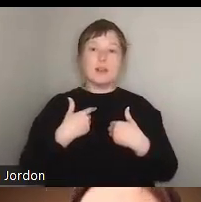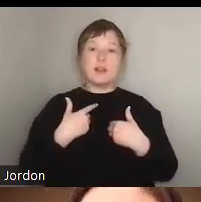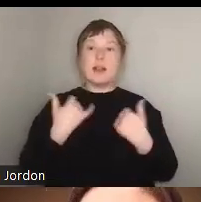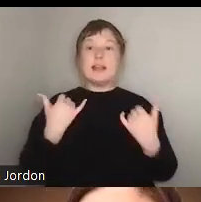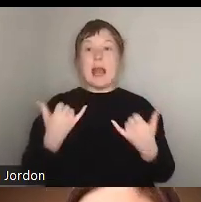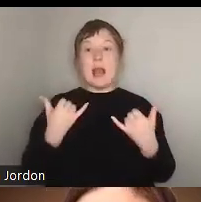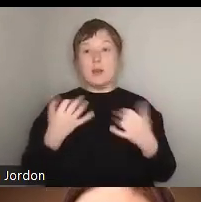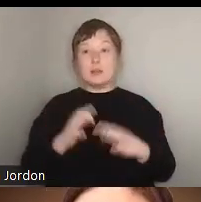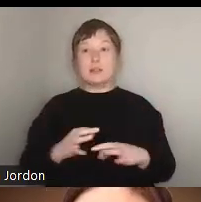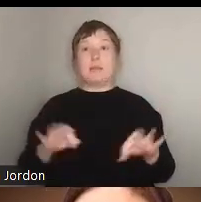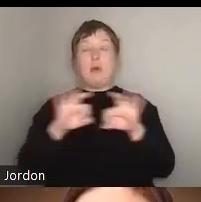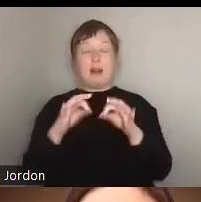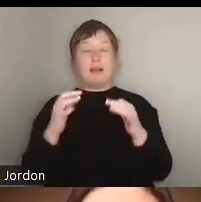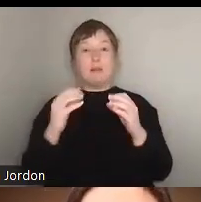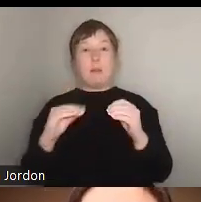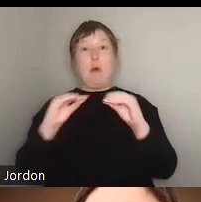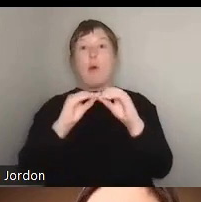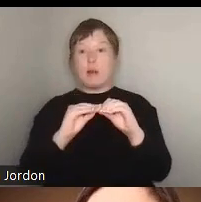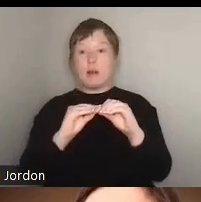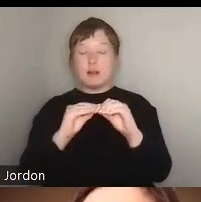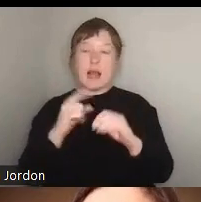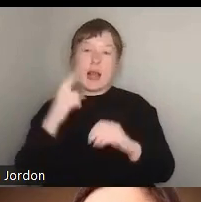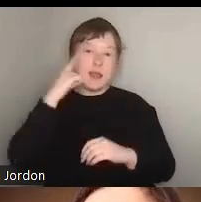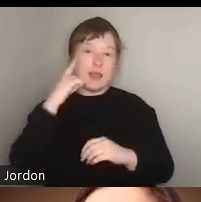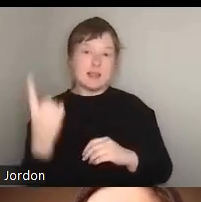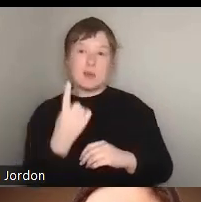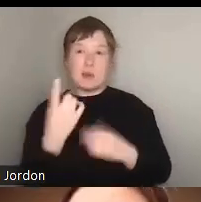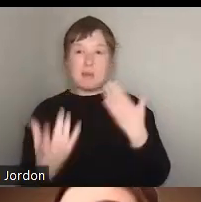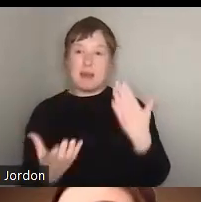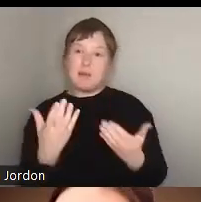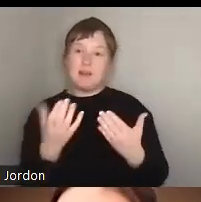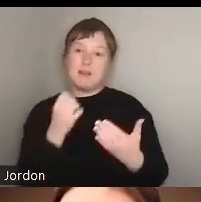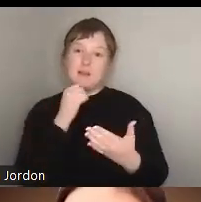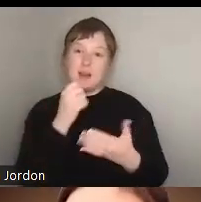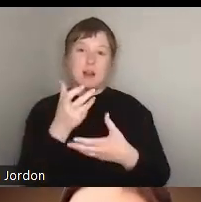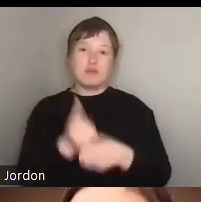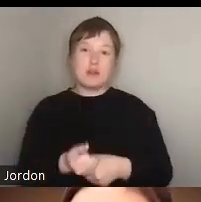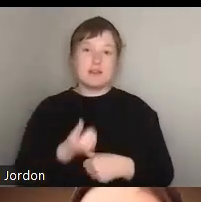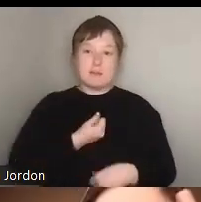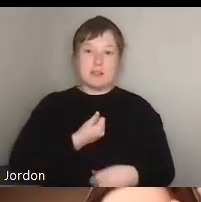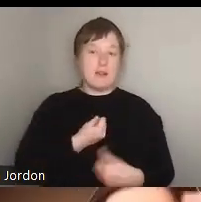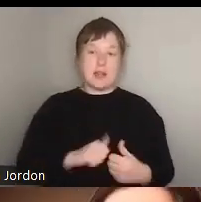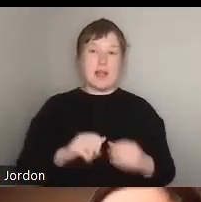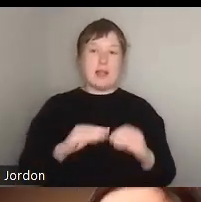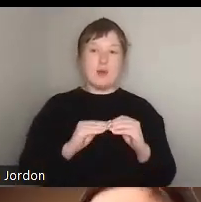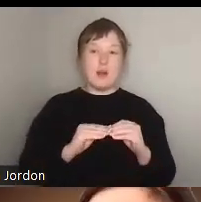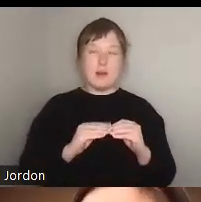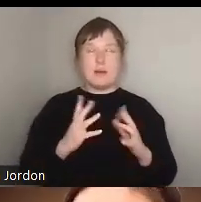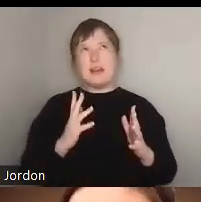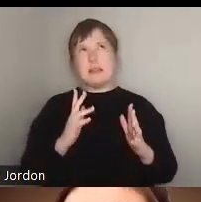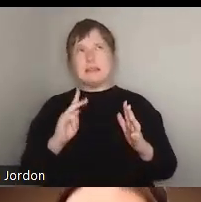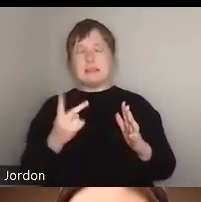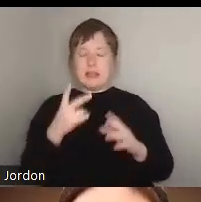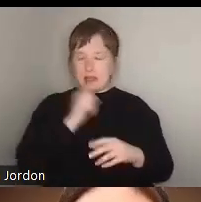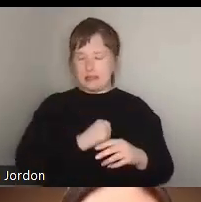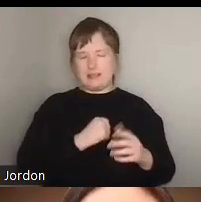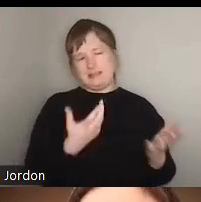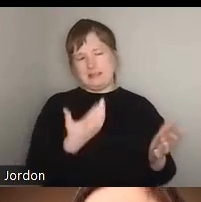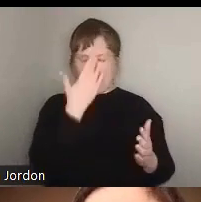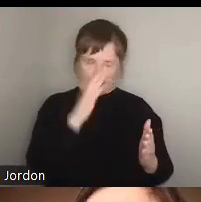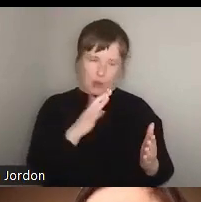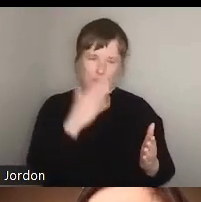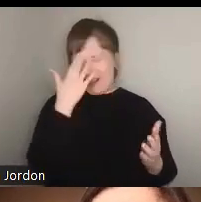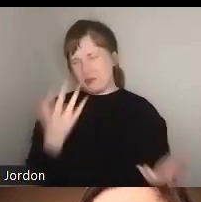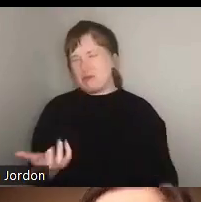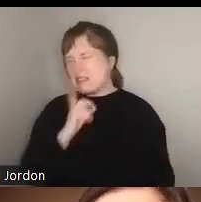important now is because someone really may not trust himself anymore. They might second guess everything they do because they have started